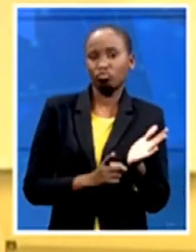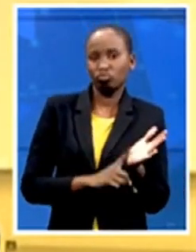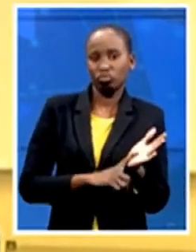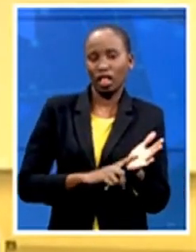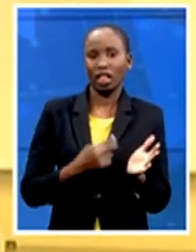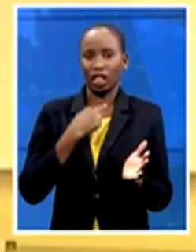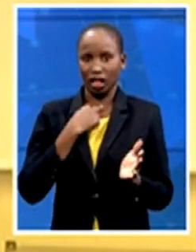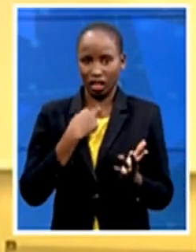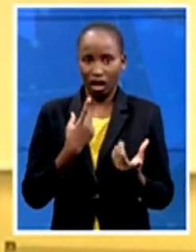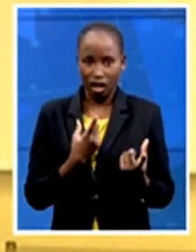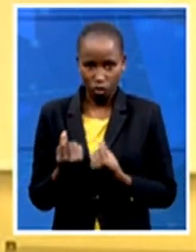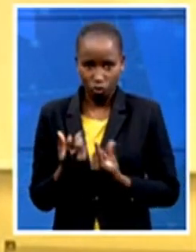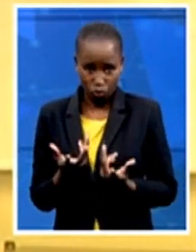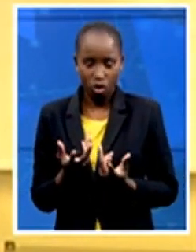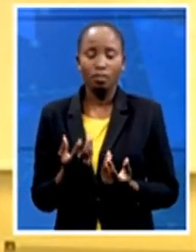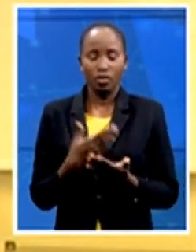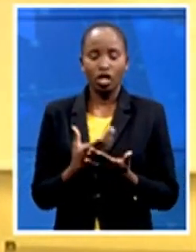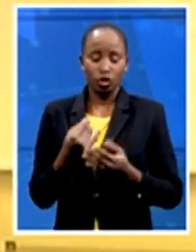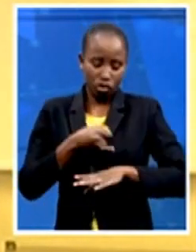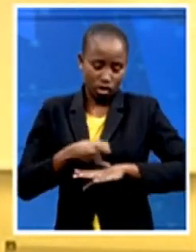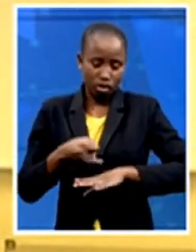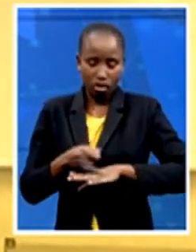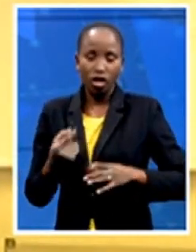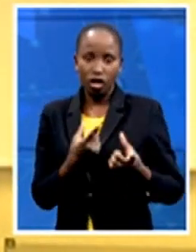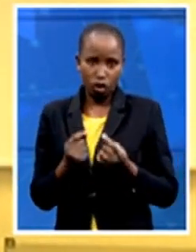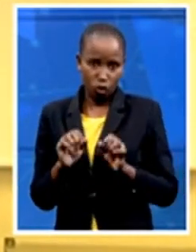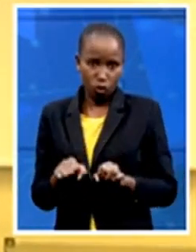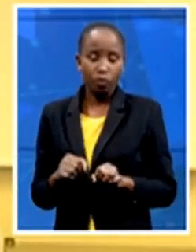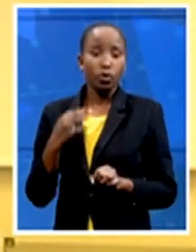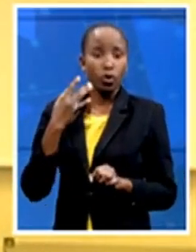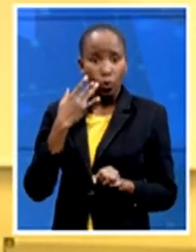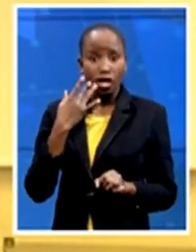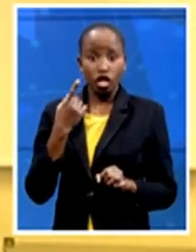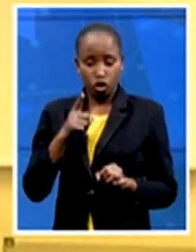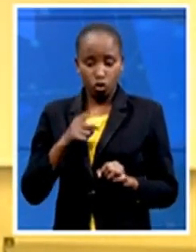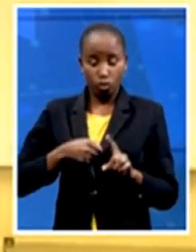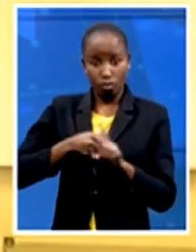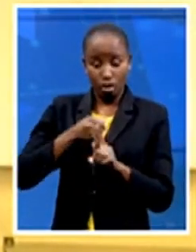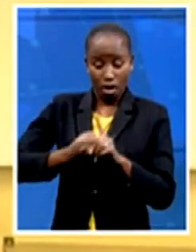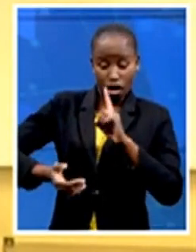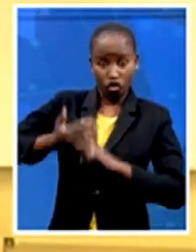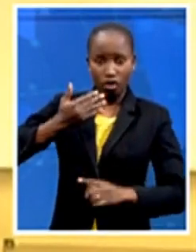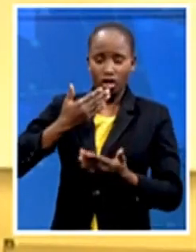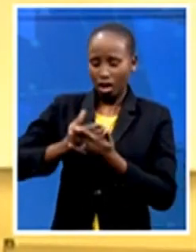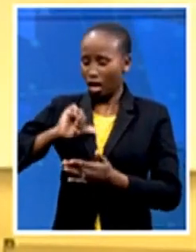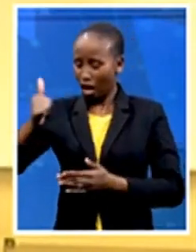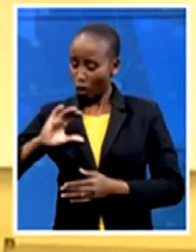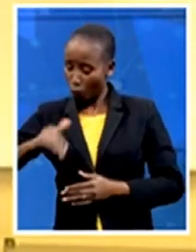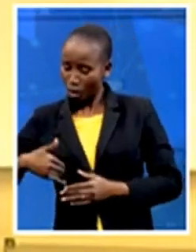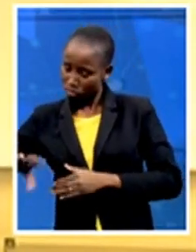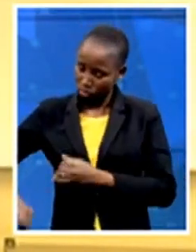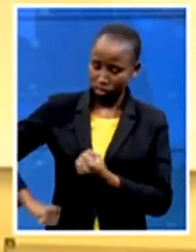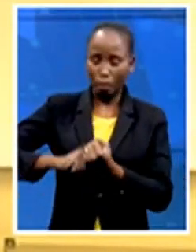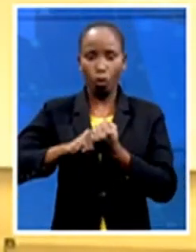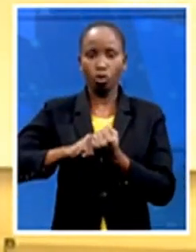as you rise, carry another woman. So for instance, now we are carrying these women who are mothers of